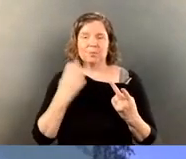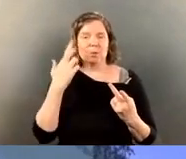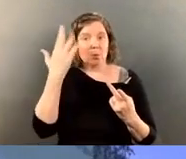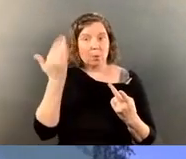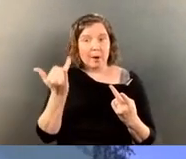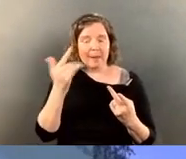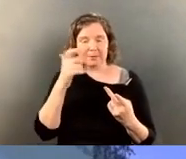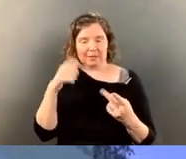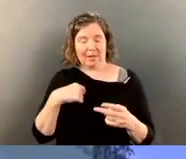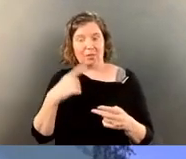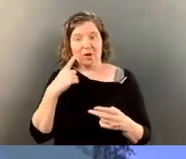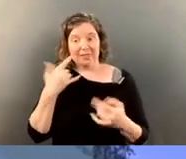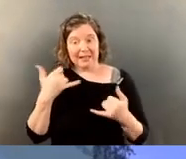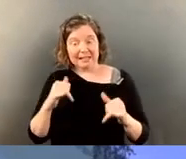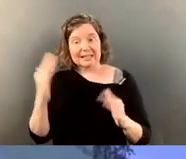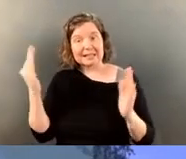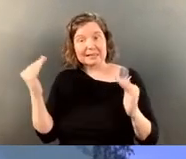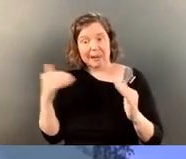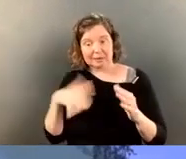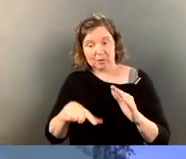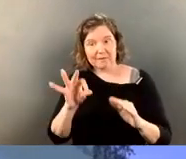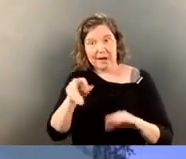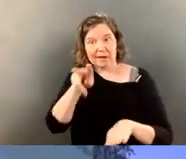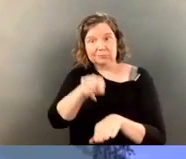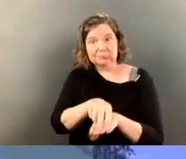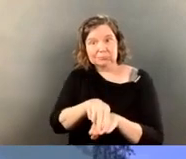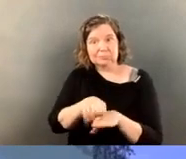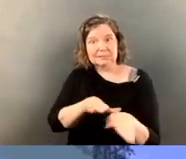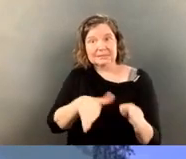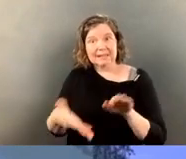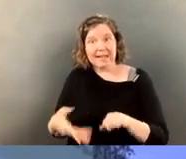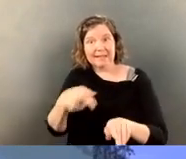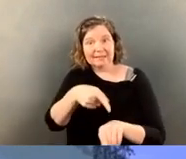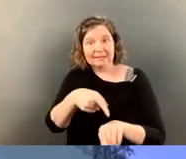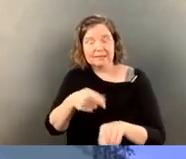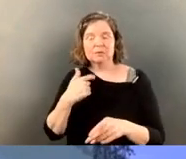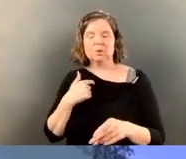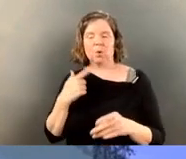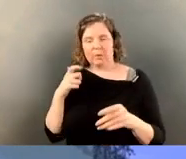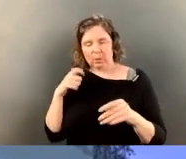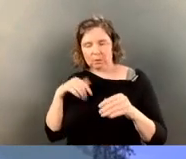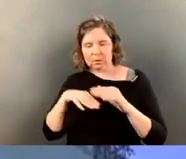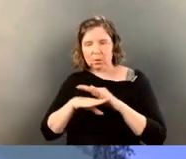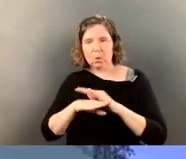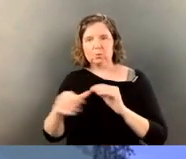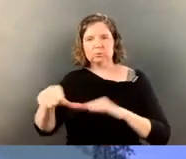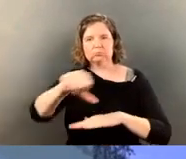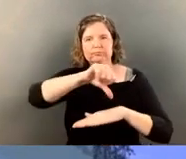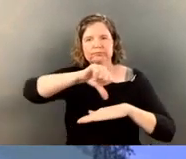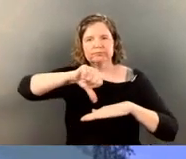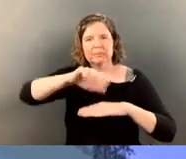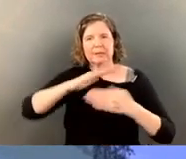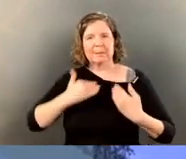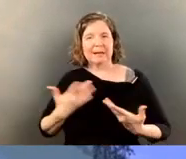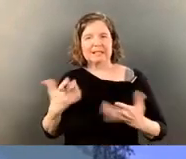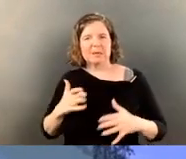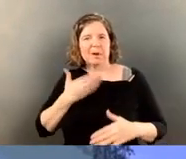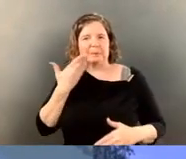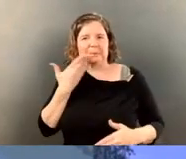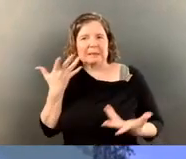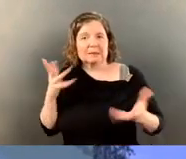they did is because they still expected him to be dead. And so they came to anoint his body because they didn't want him to